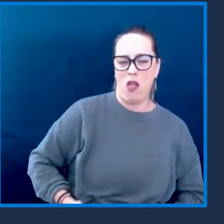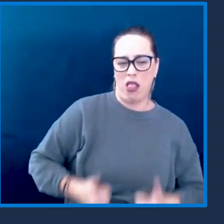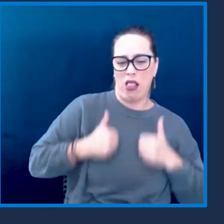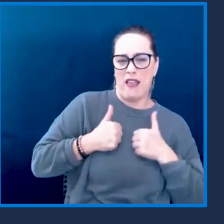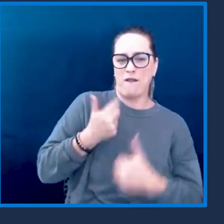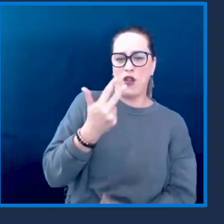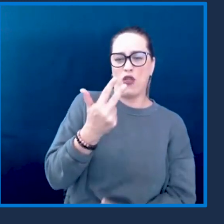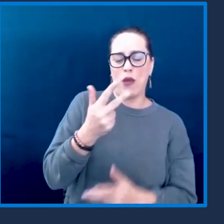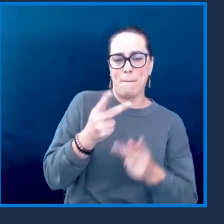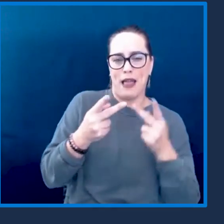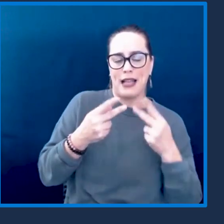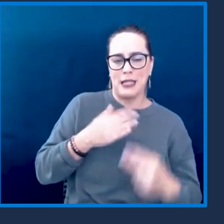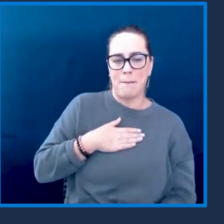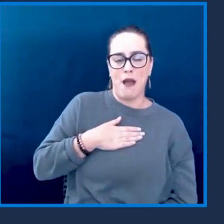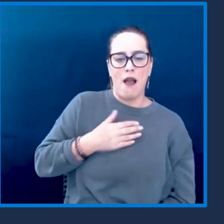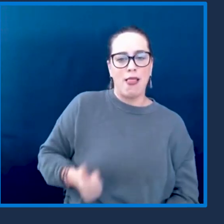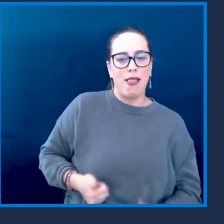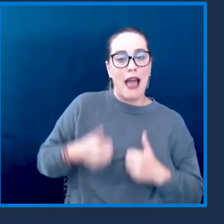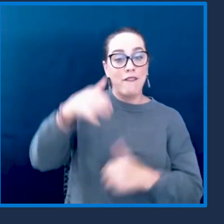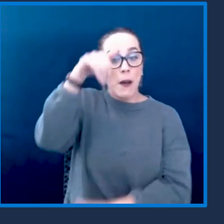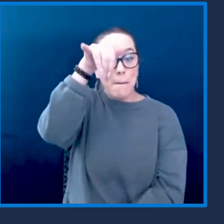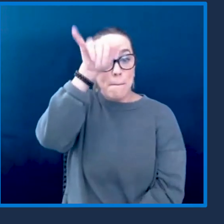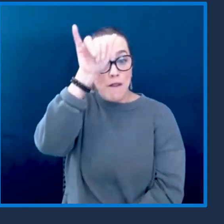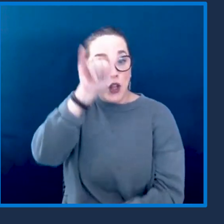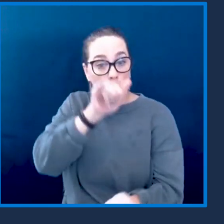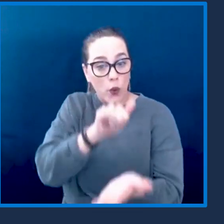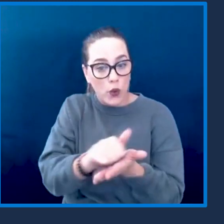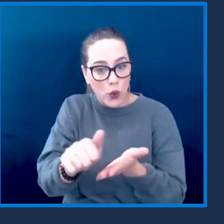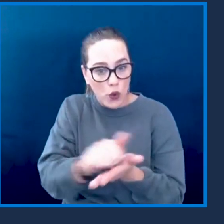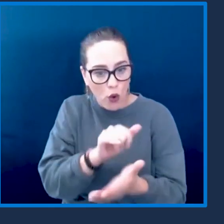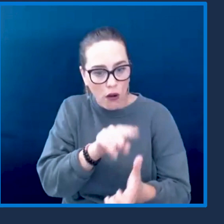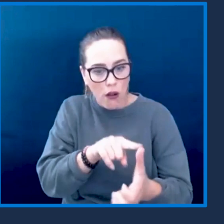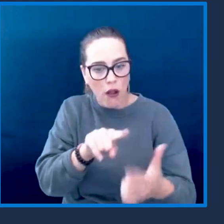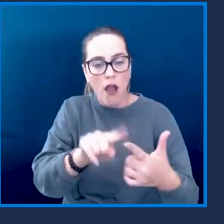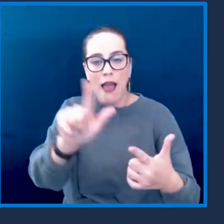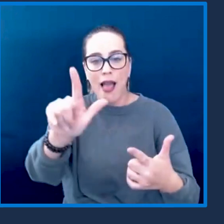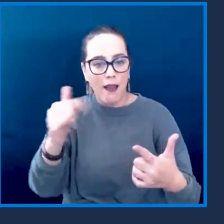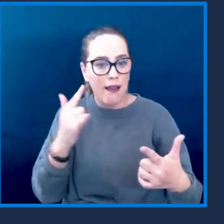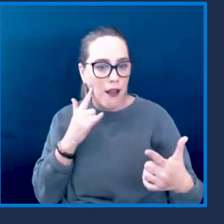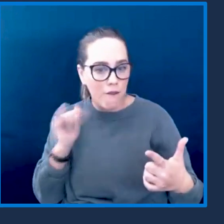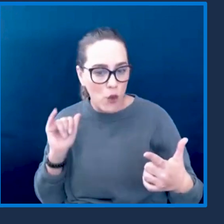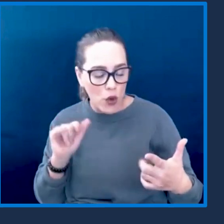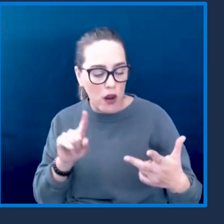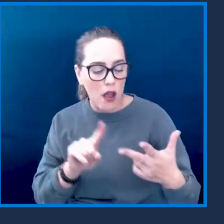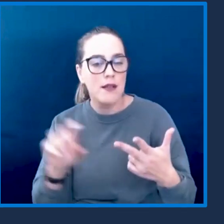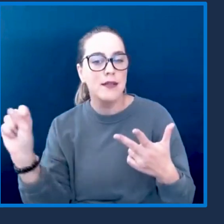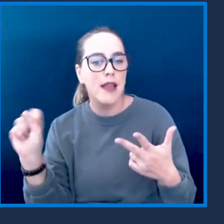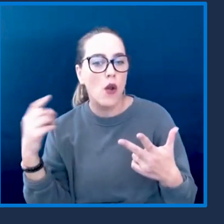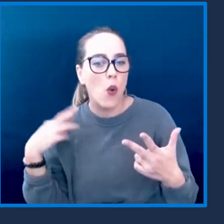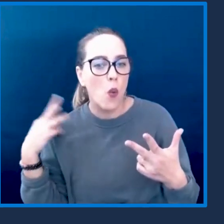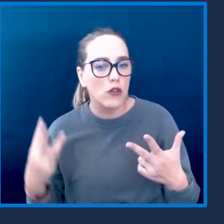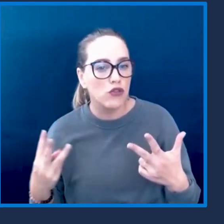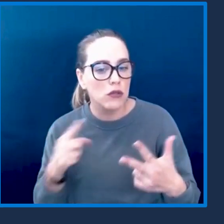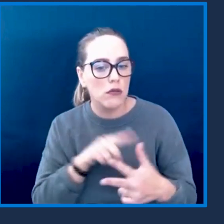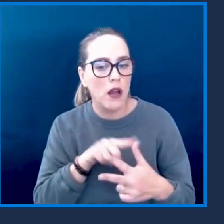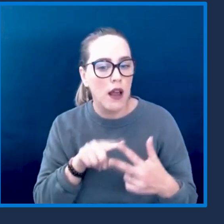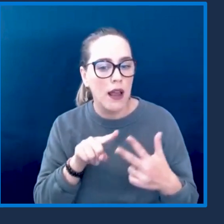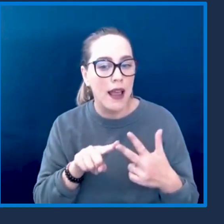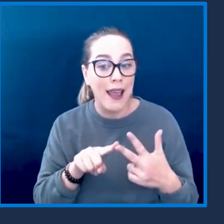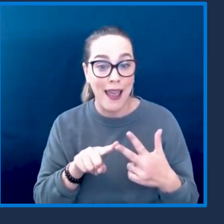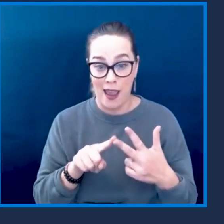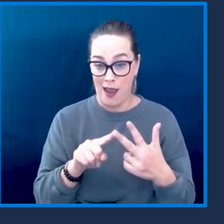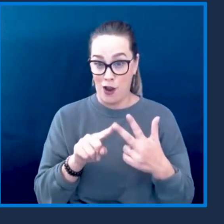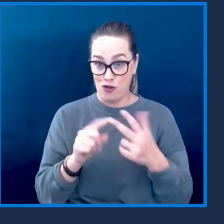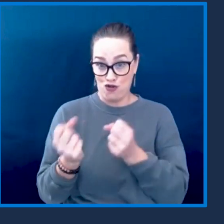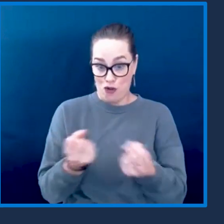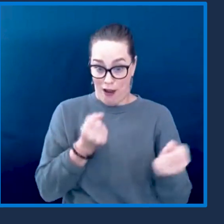York, Los Angeles, and Seattle. And the way one is expected to drive in those 3